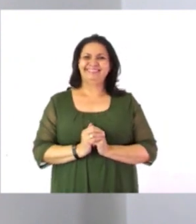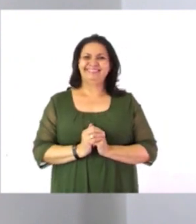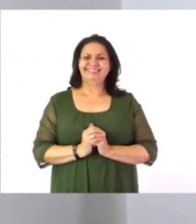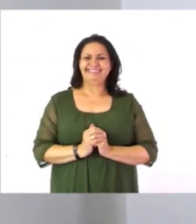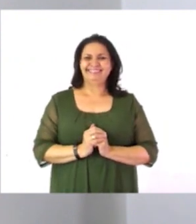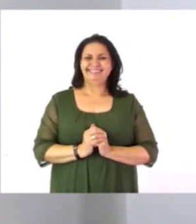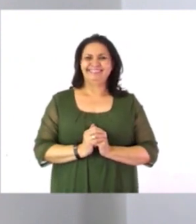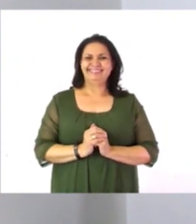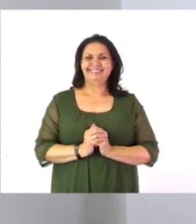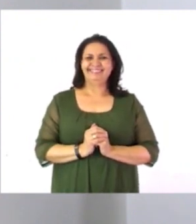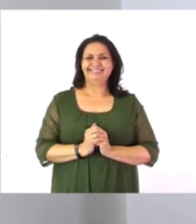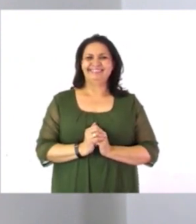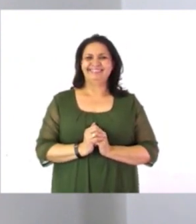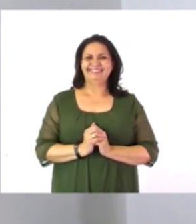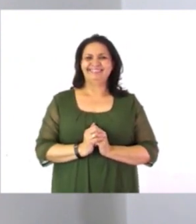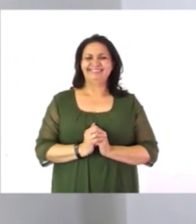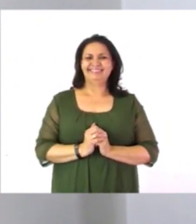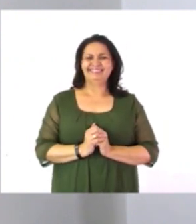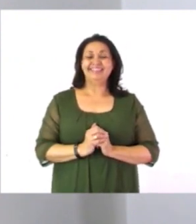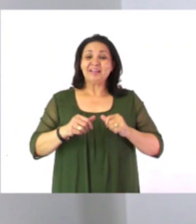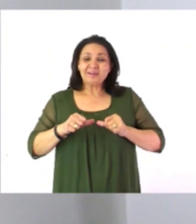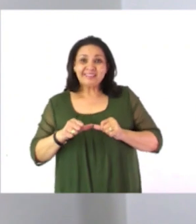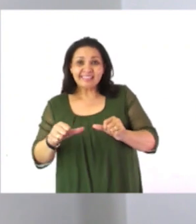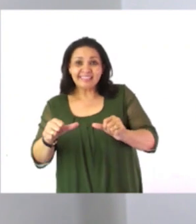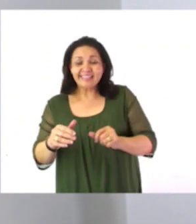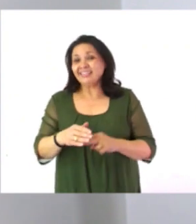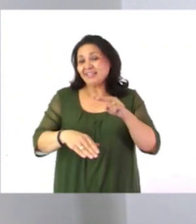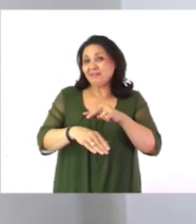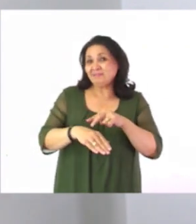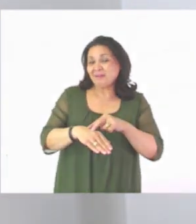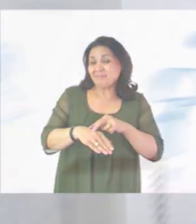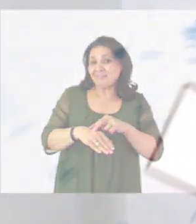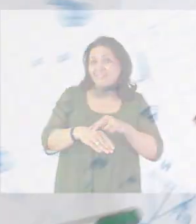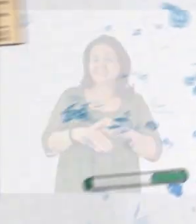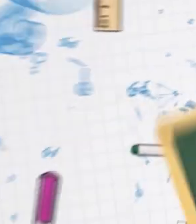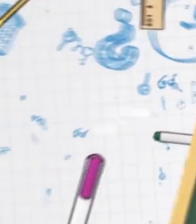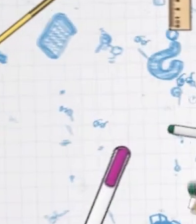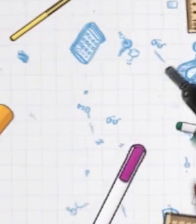and your eyes. Now can we go on? Are you ready for our next lesson?